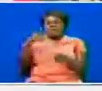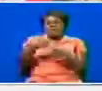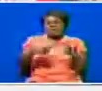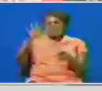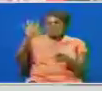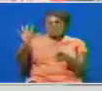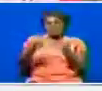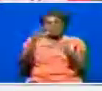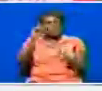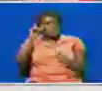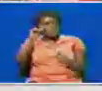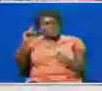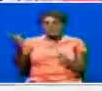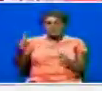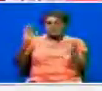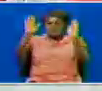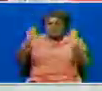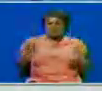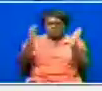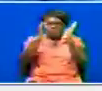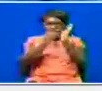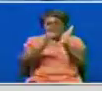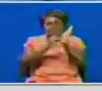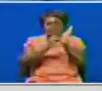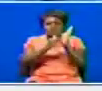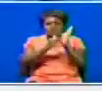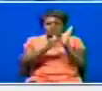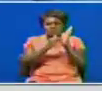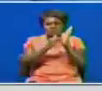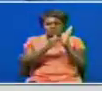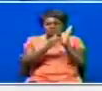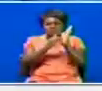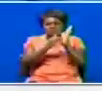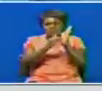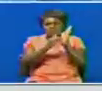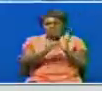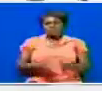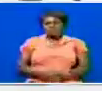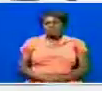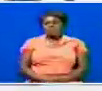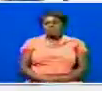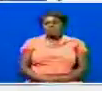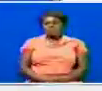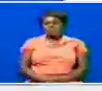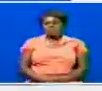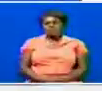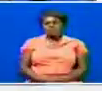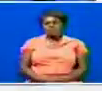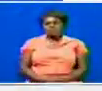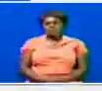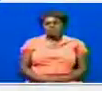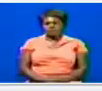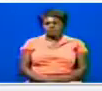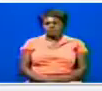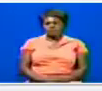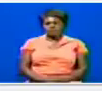contenders from Mombasa, Nairobi, Kisumu, Machakos, Kakamega, Nakuru and Thika taking part. I've been waiting for you, Oscar. Come on,